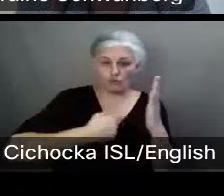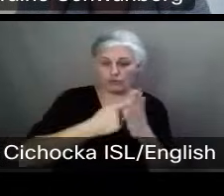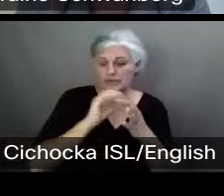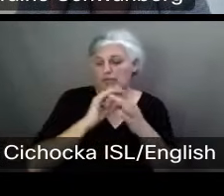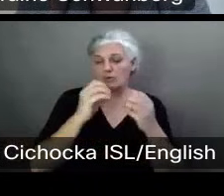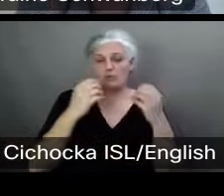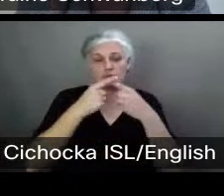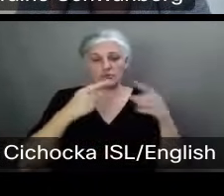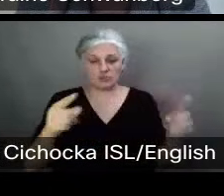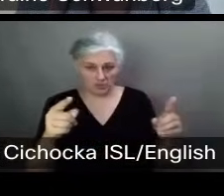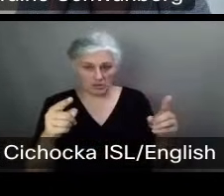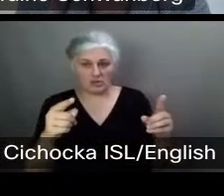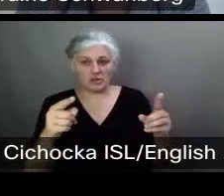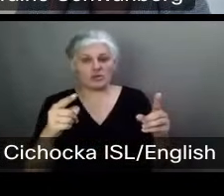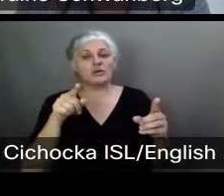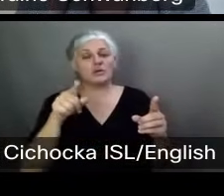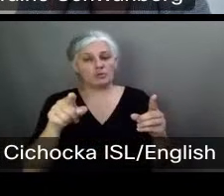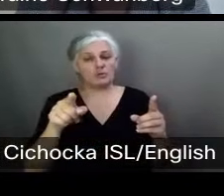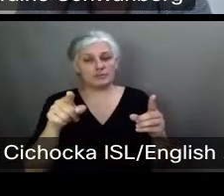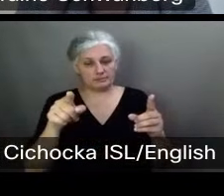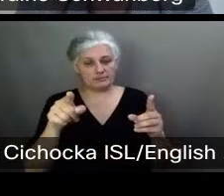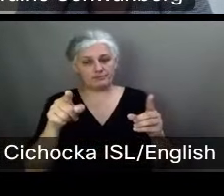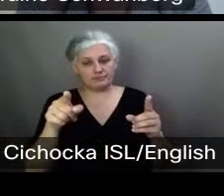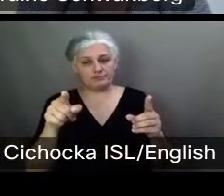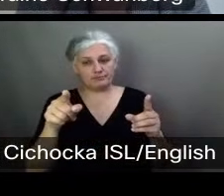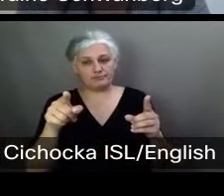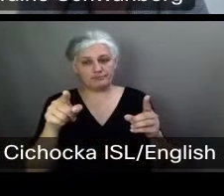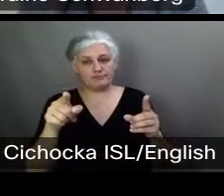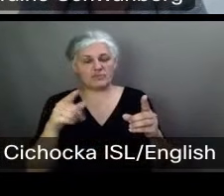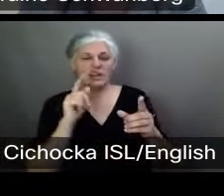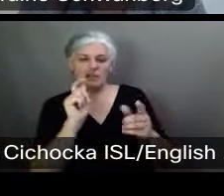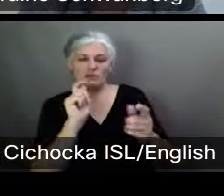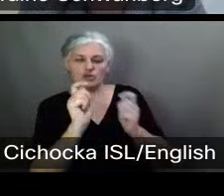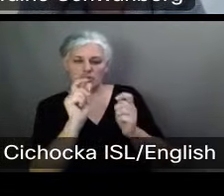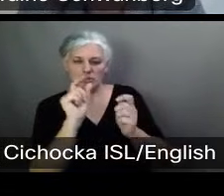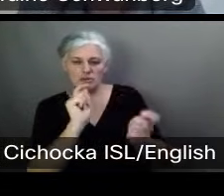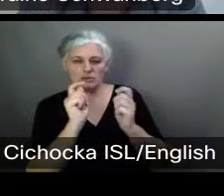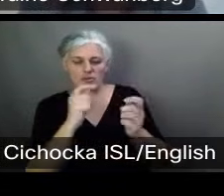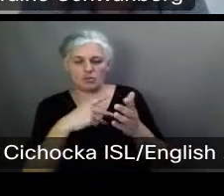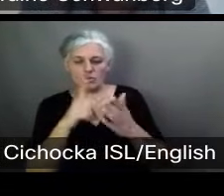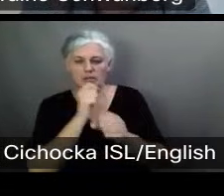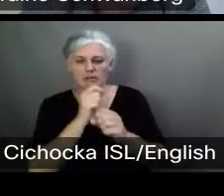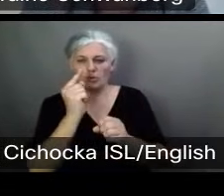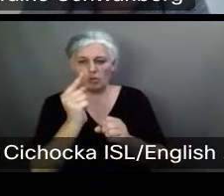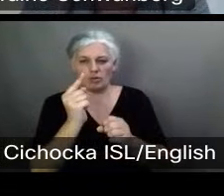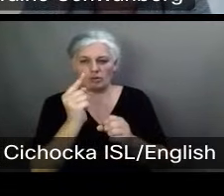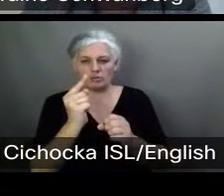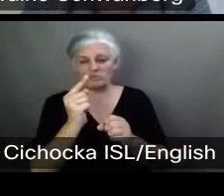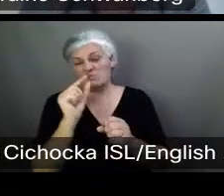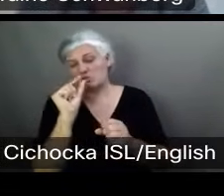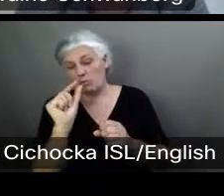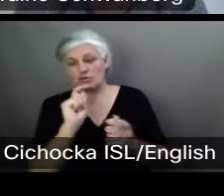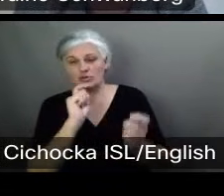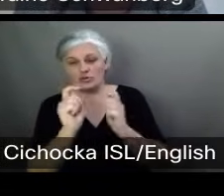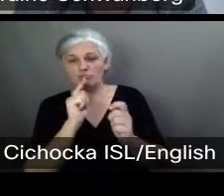disclosure, and we've retained those. Very little change with regards to that. We talk about one of the minor changes, but it